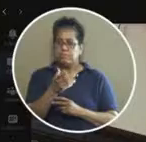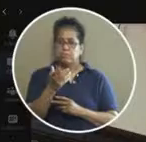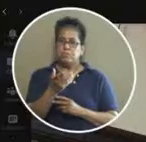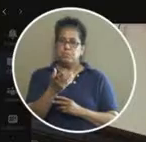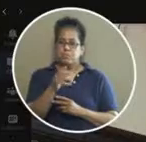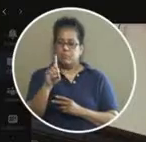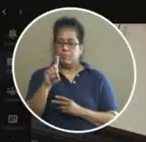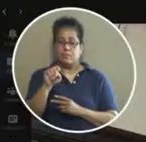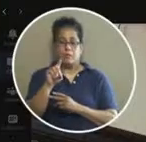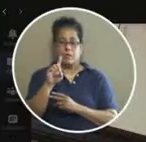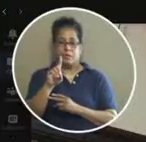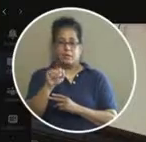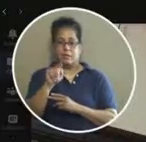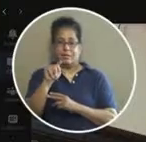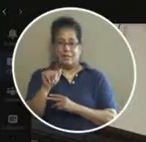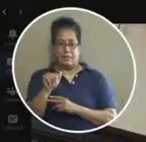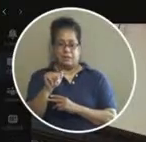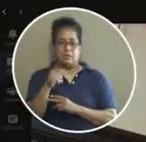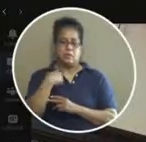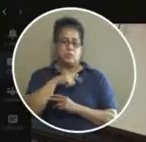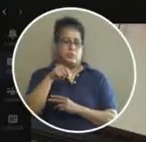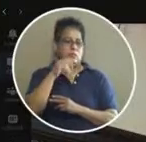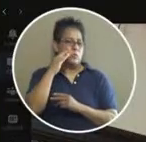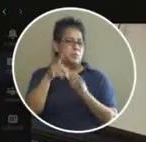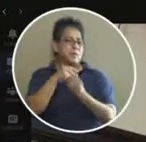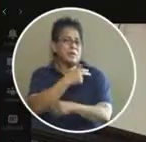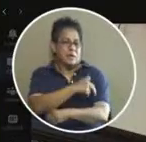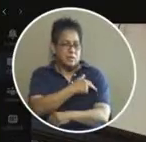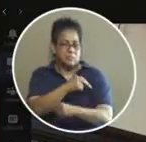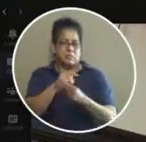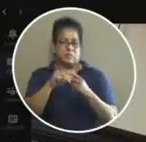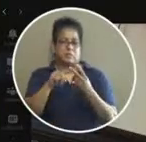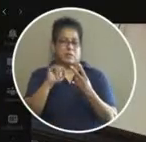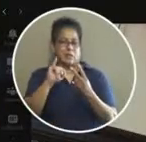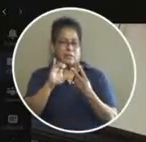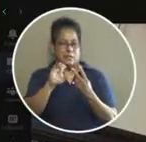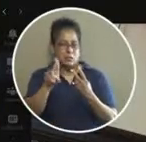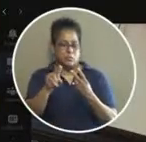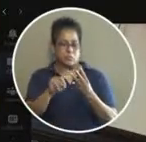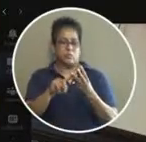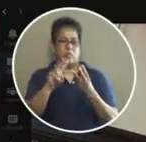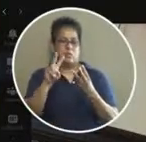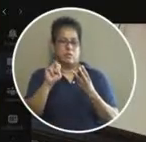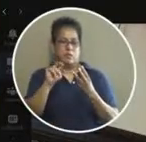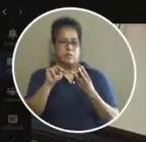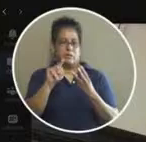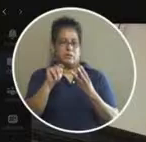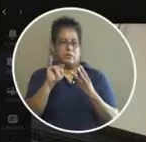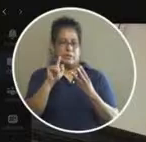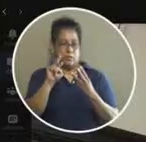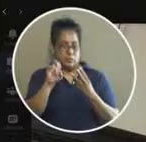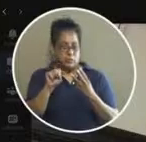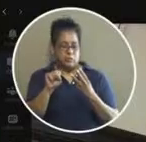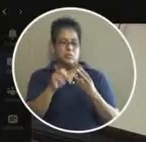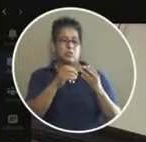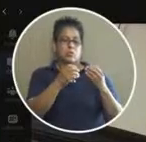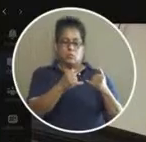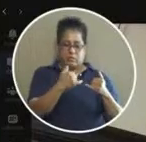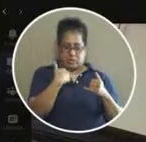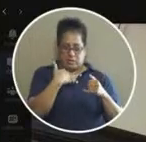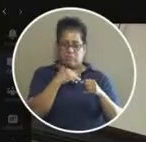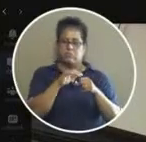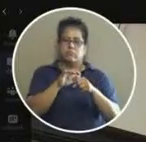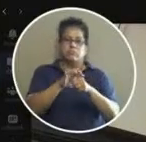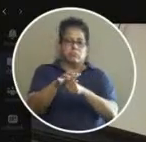the data that we need to know about is the hospitalizations and the ICU and the ventilators. Right now we have plenty of